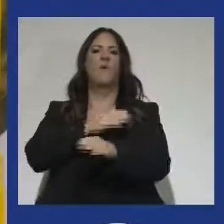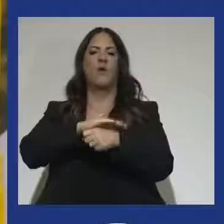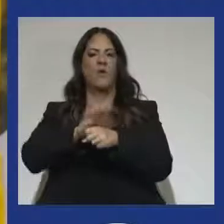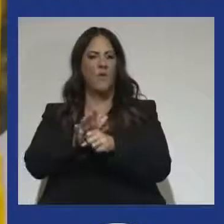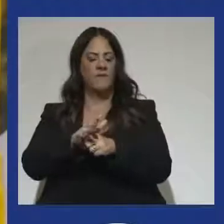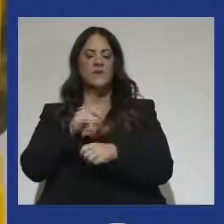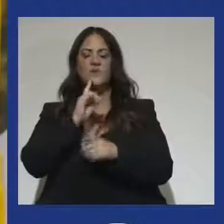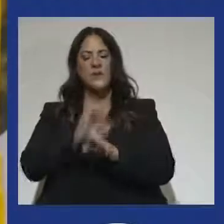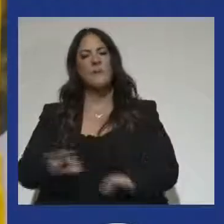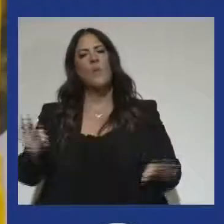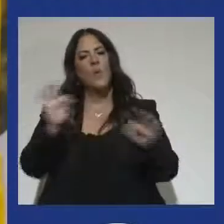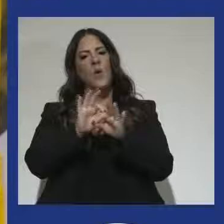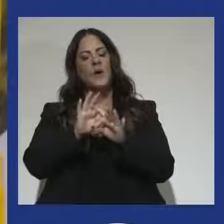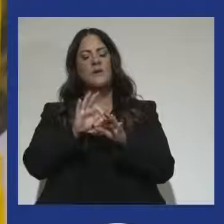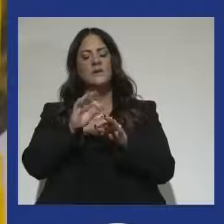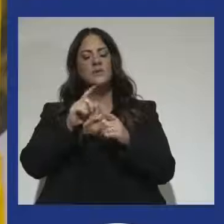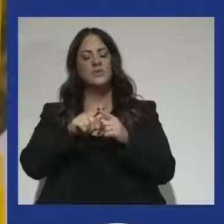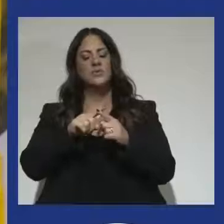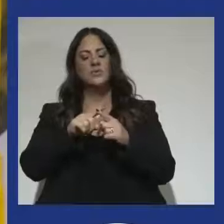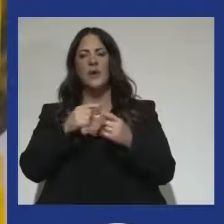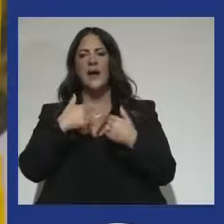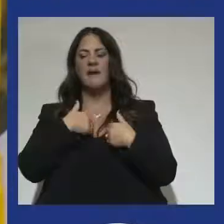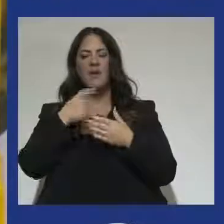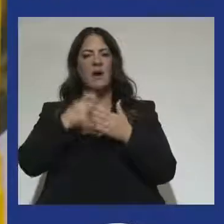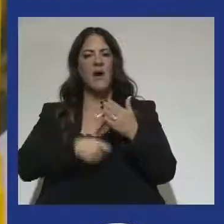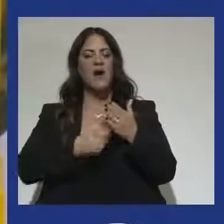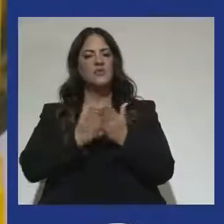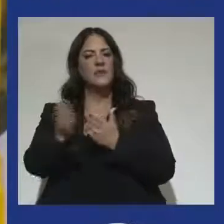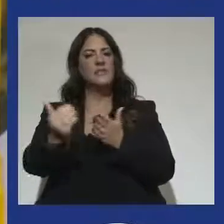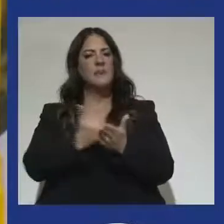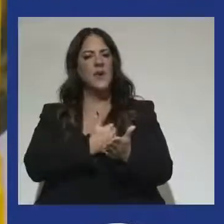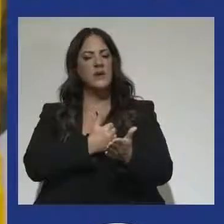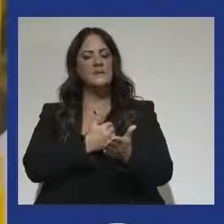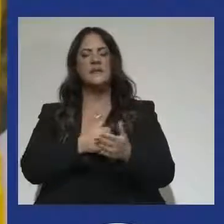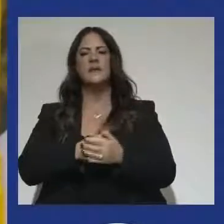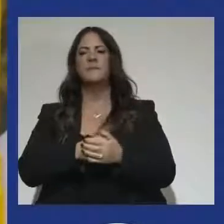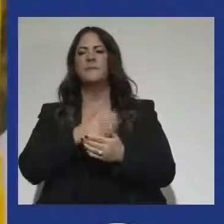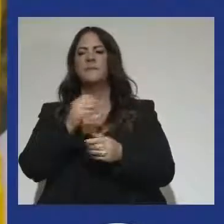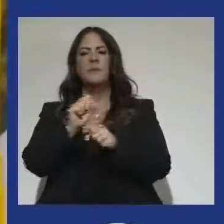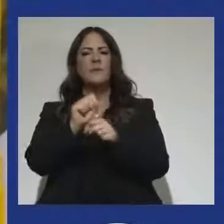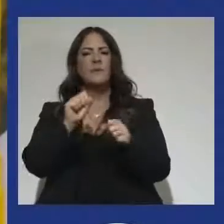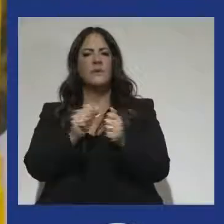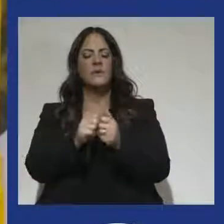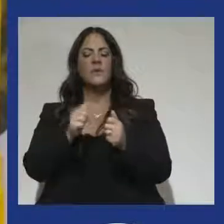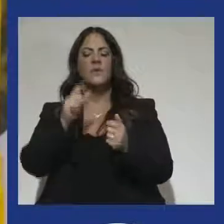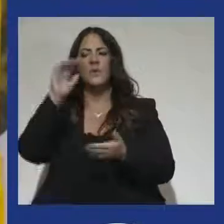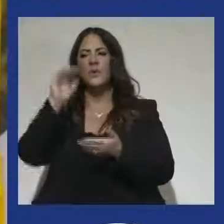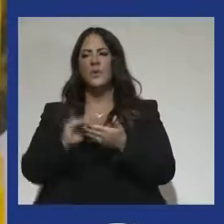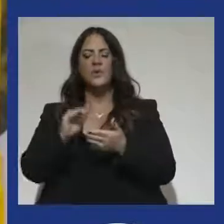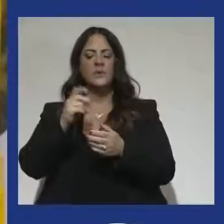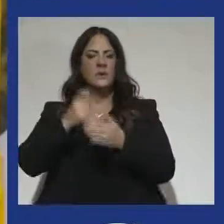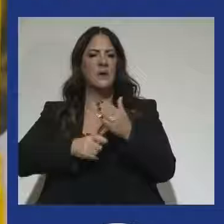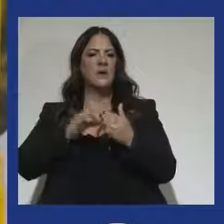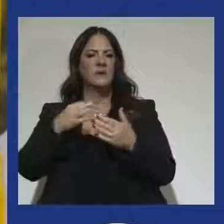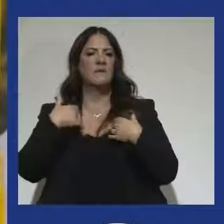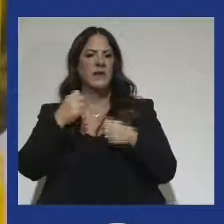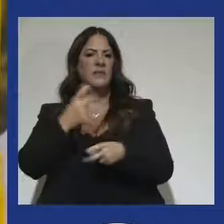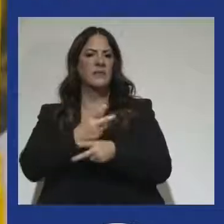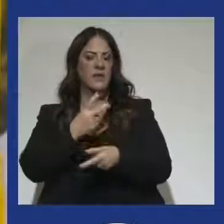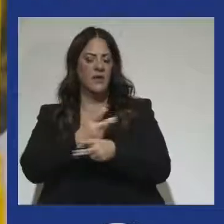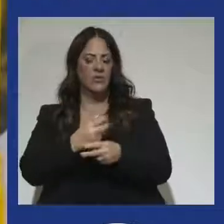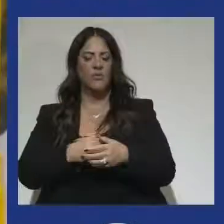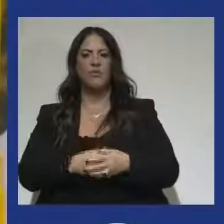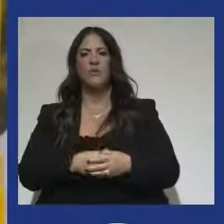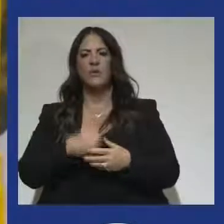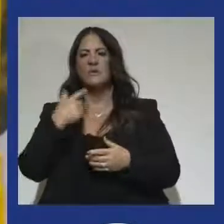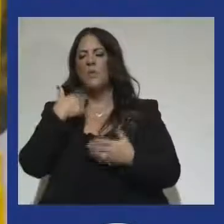to increase cost transparency and also work to reduce the cost of healthcare so we can move more